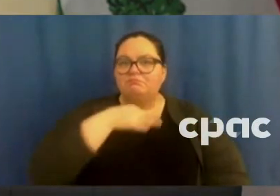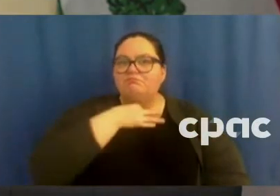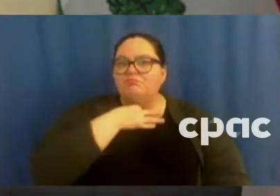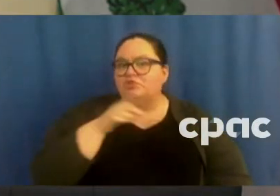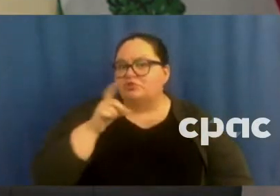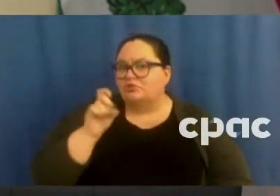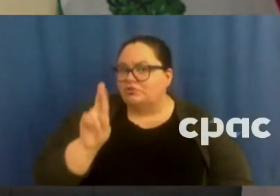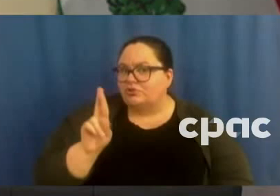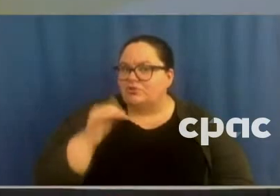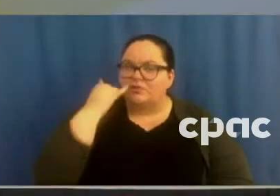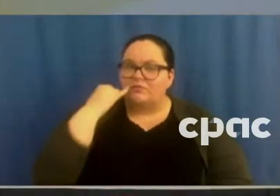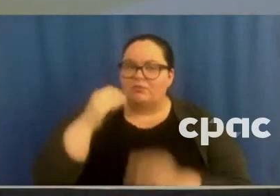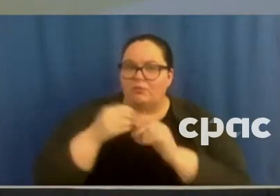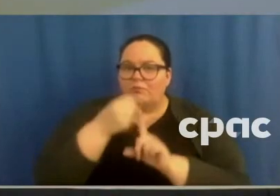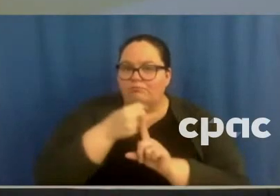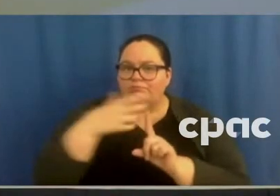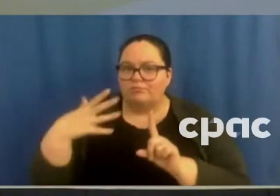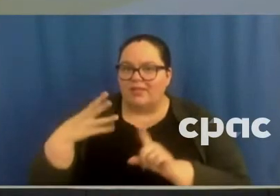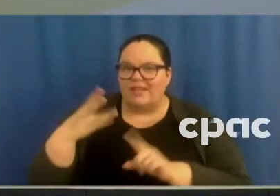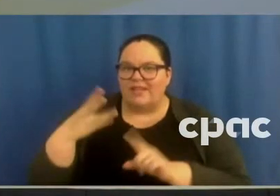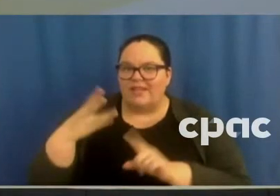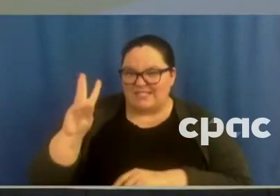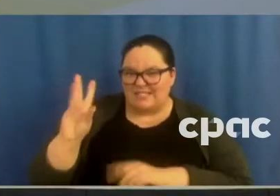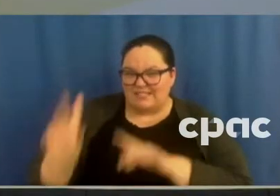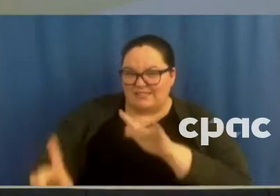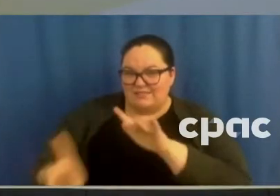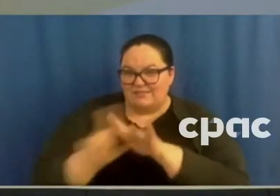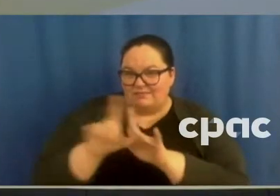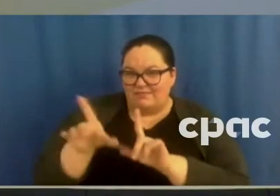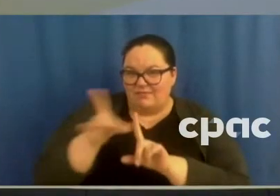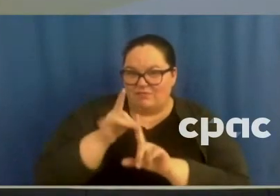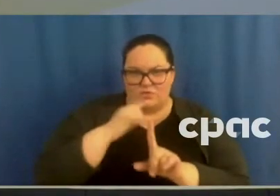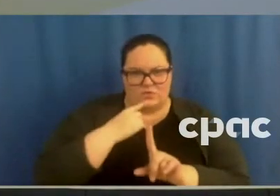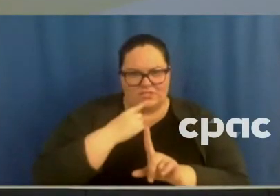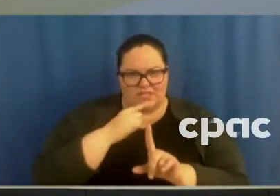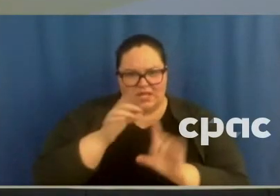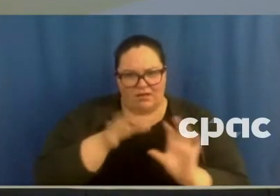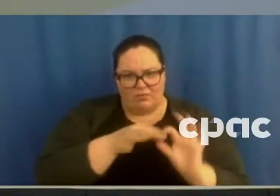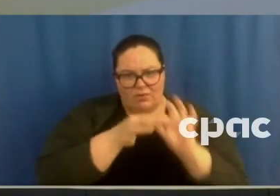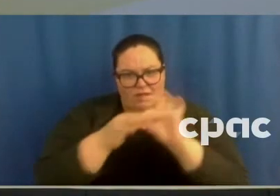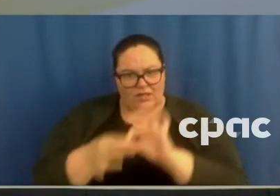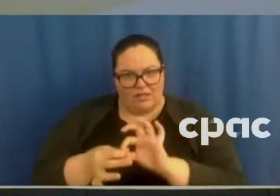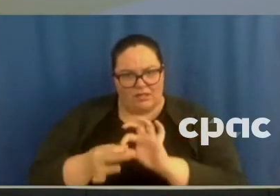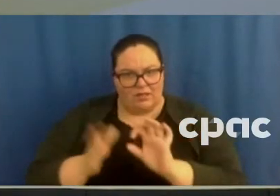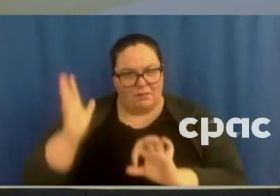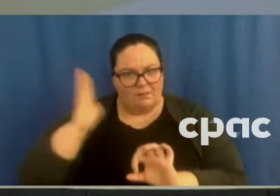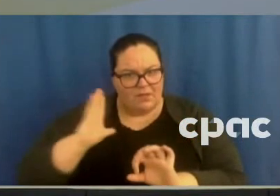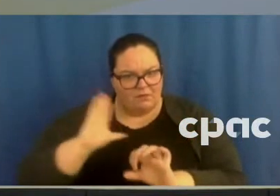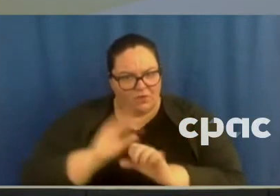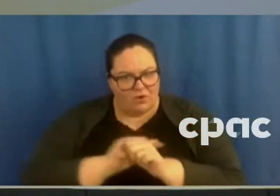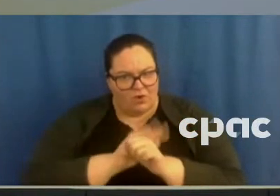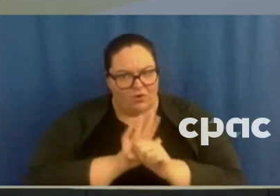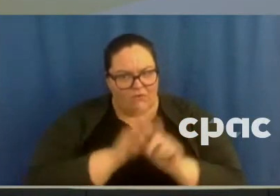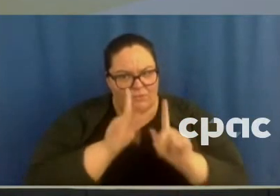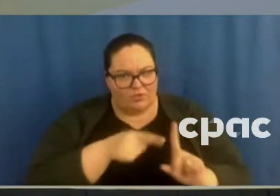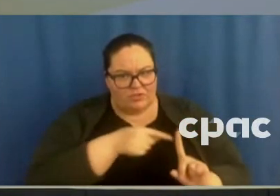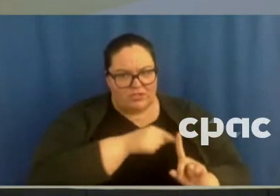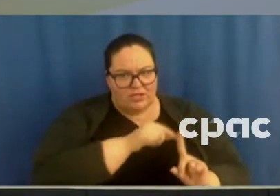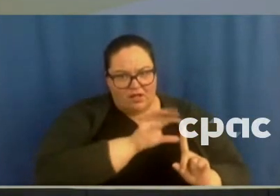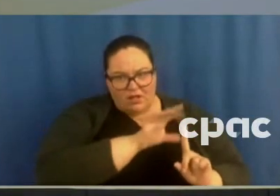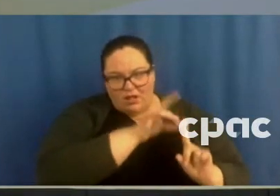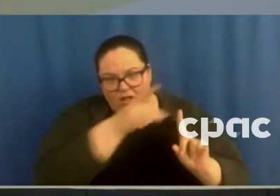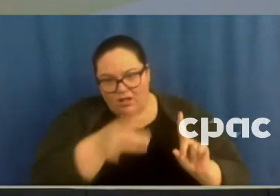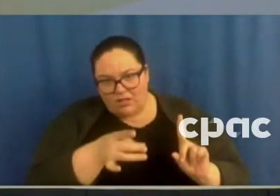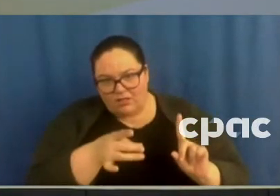more details about the 6 new cases, whether they're linked. You said they were linked to one previously announced case, so I'm just wondering if that is one